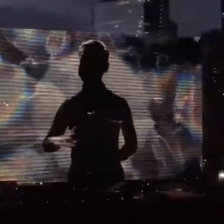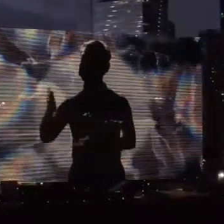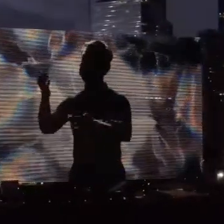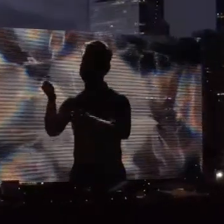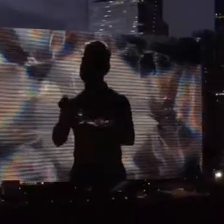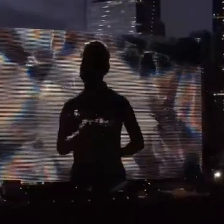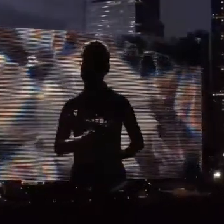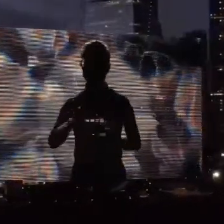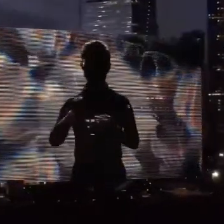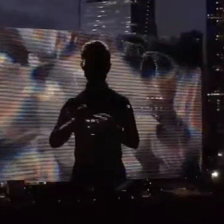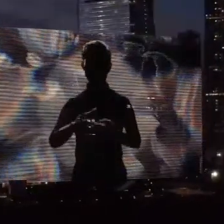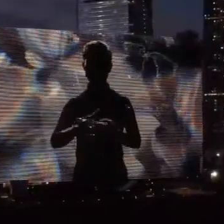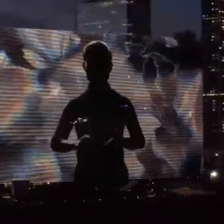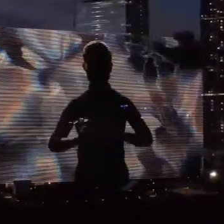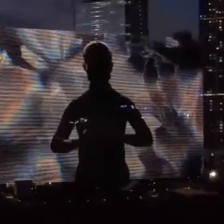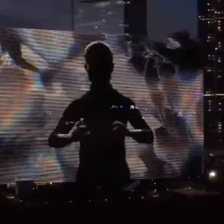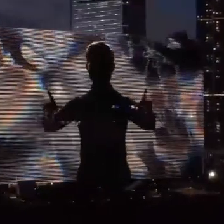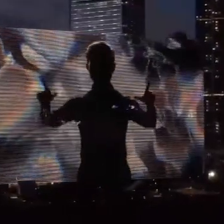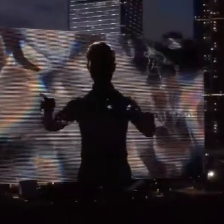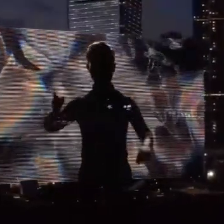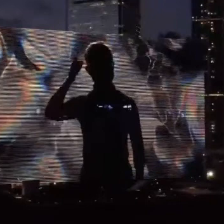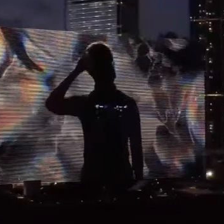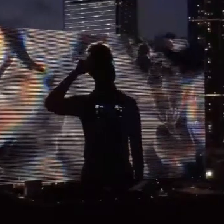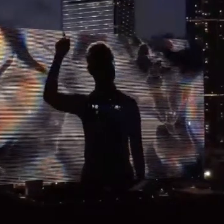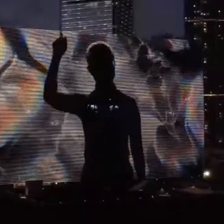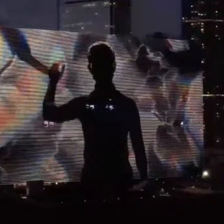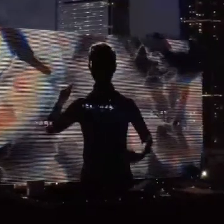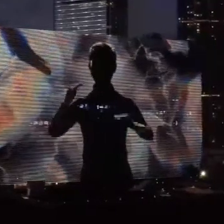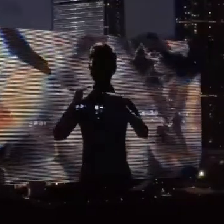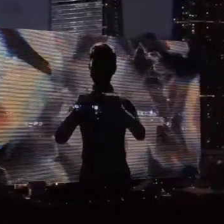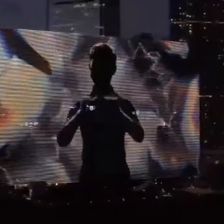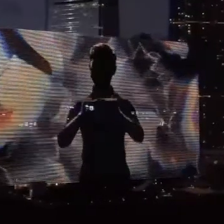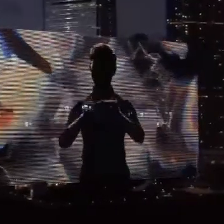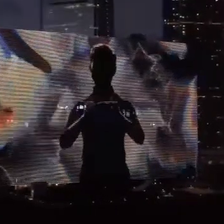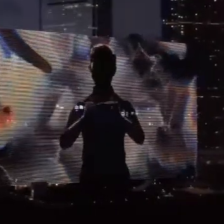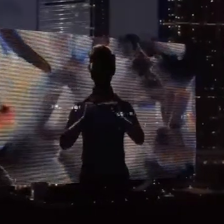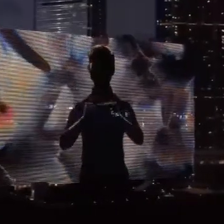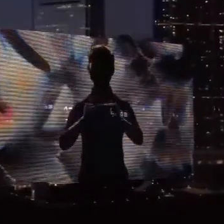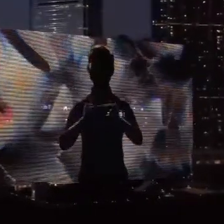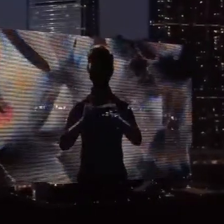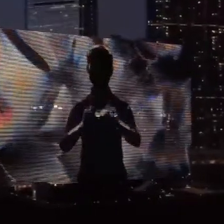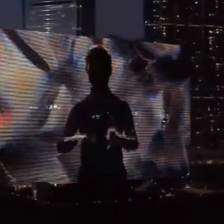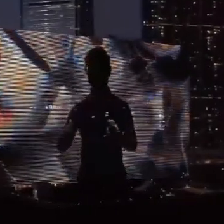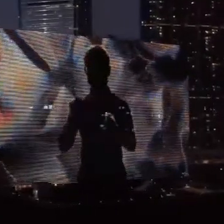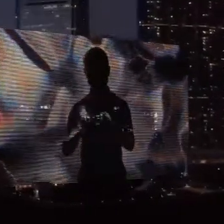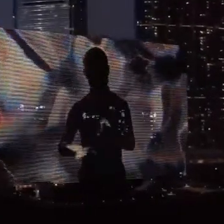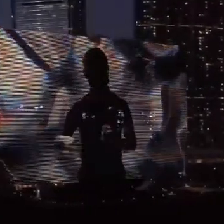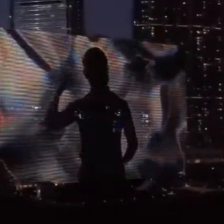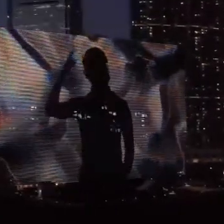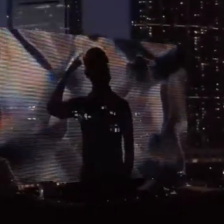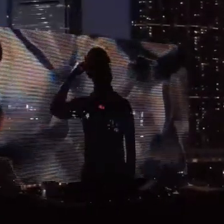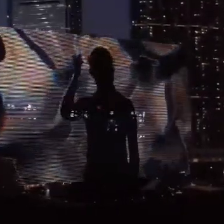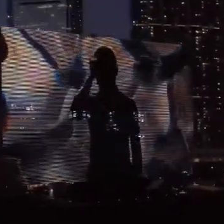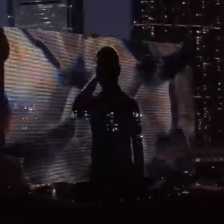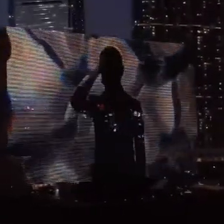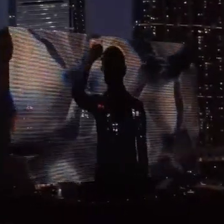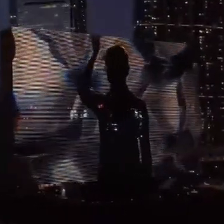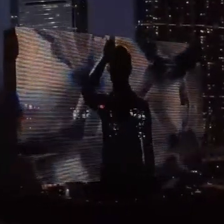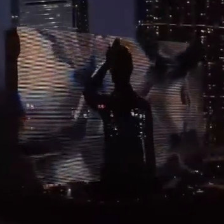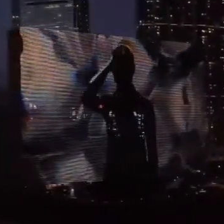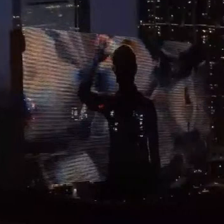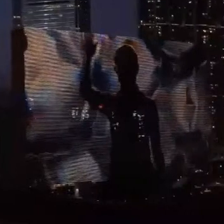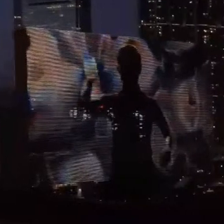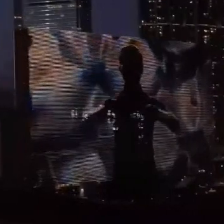Sutra. So that what you're seeing is somebody signing. It's exactly what Saurabh is doing right now.